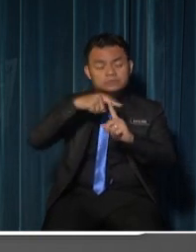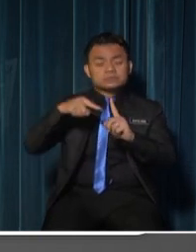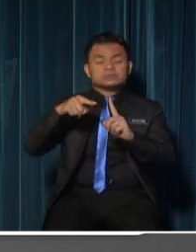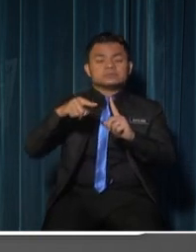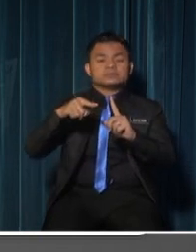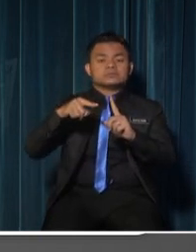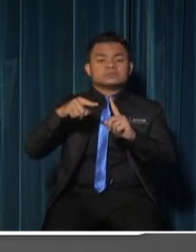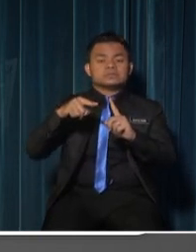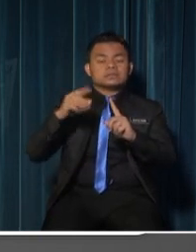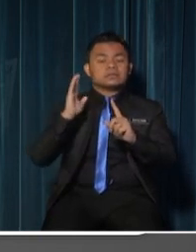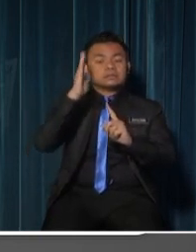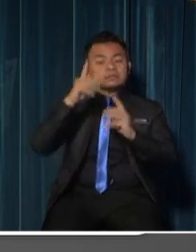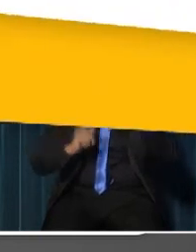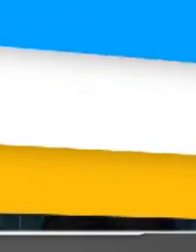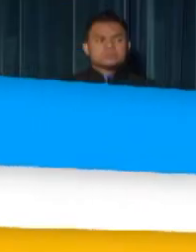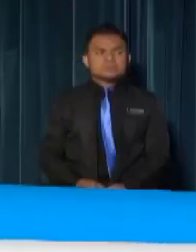also increases.